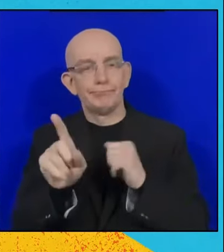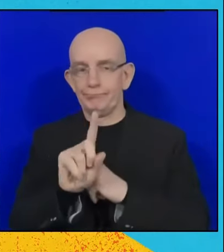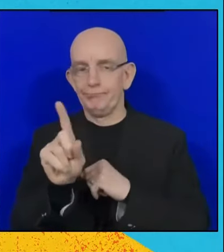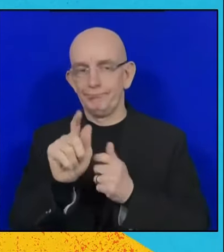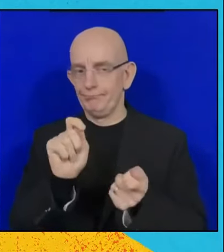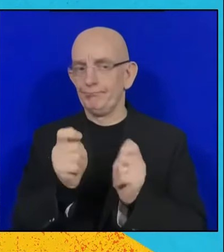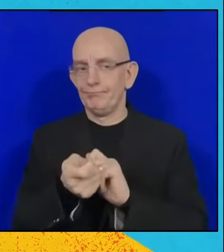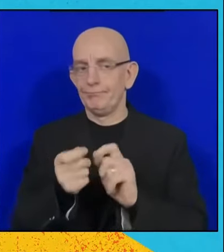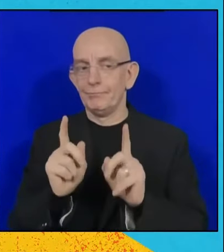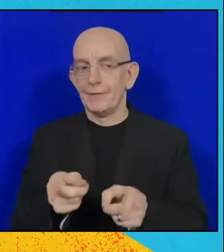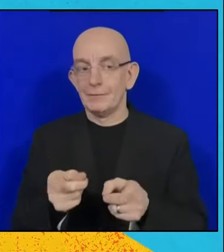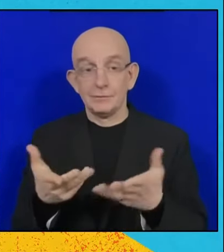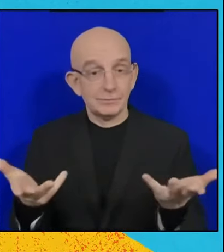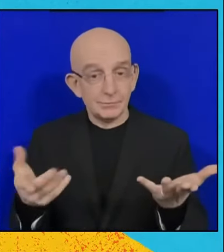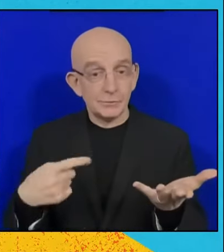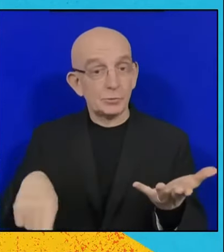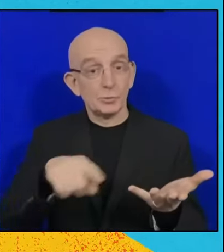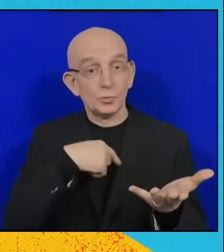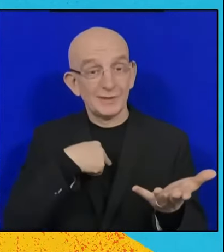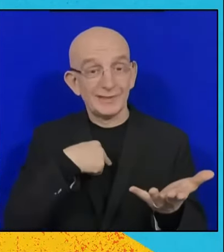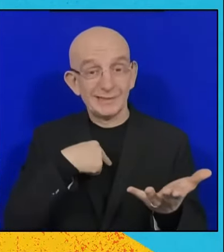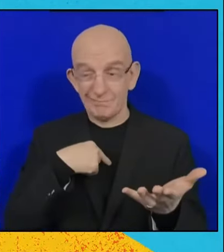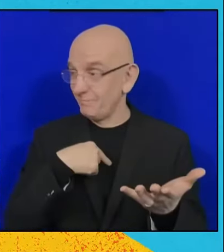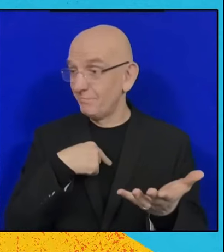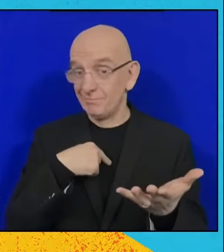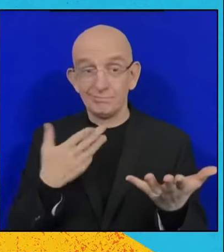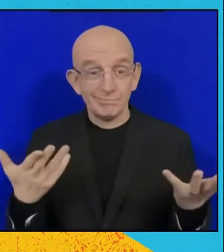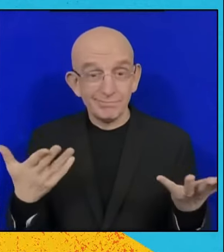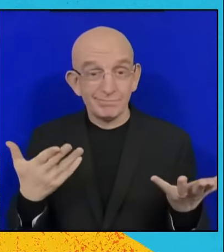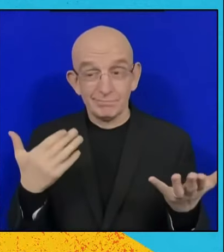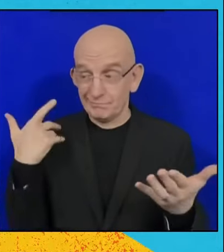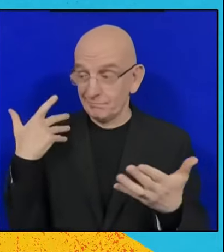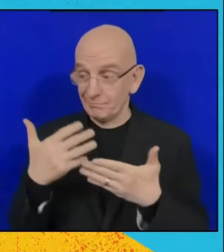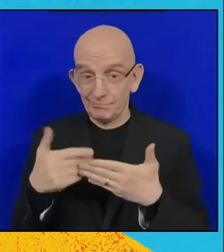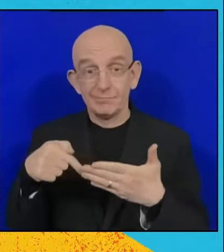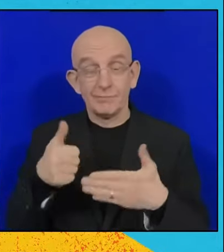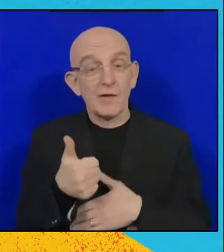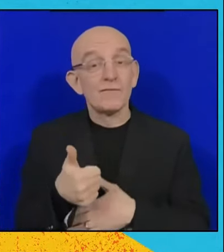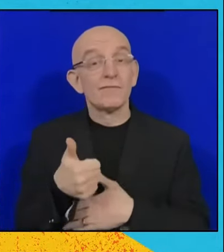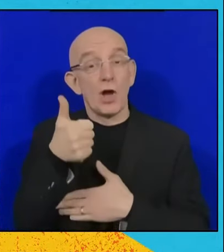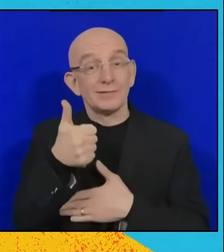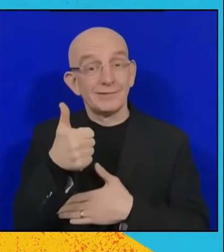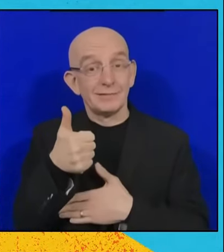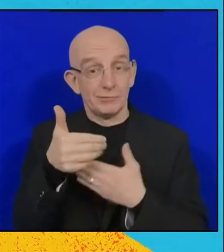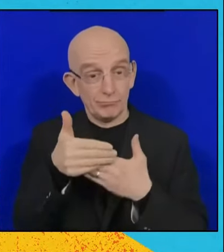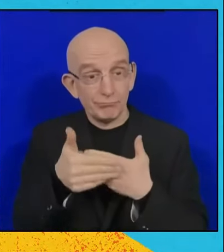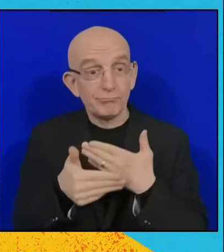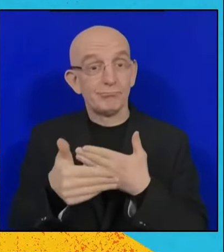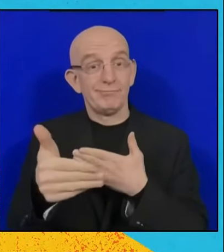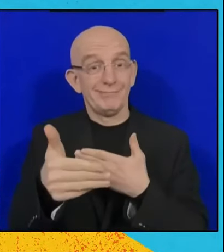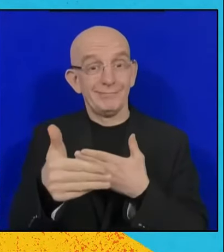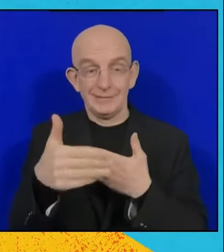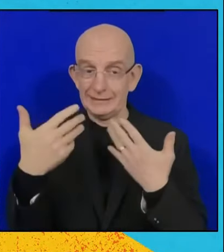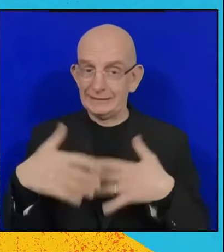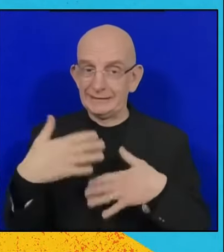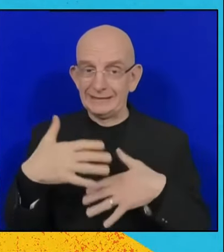of feeling the really, really very bad shape of climate, water,